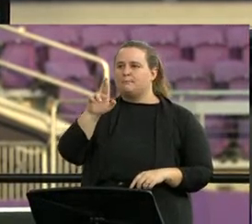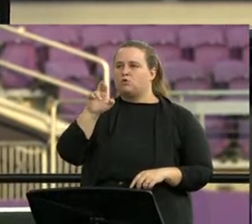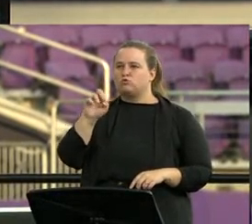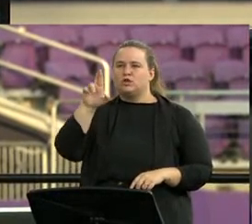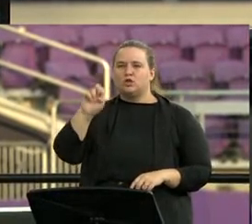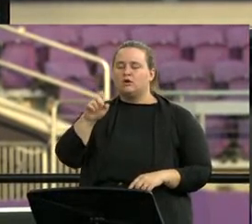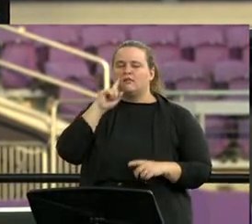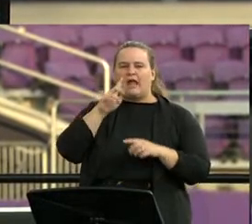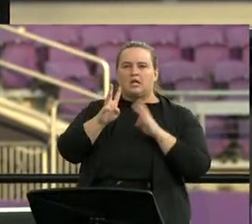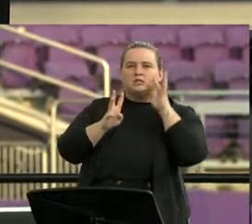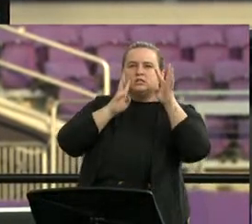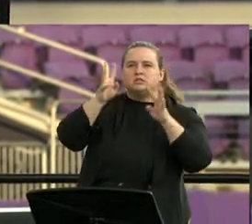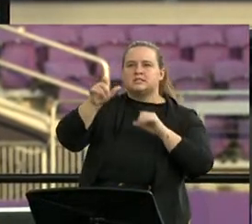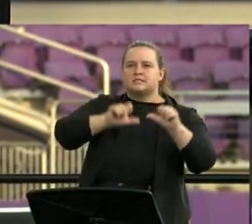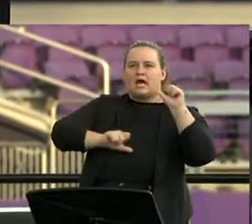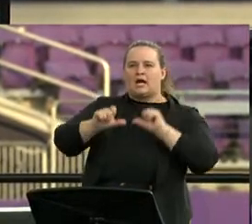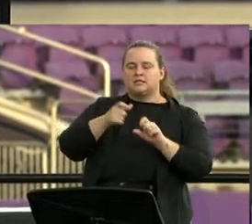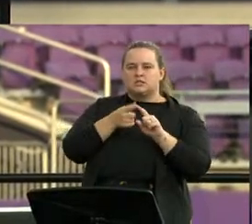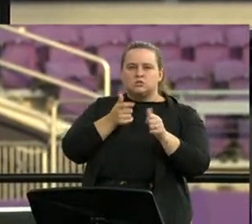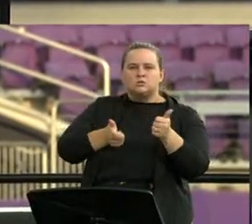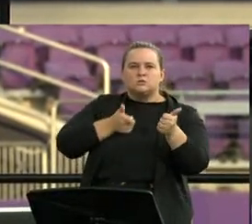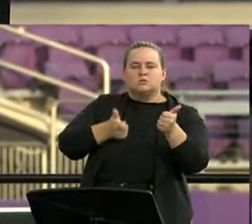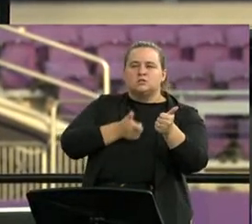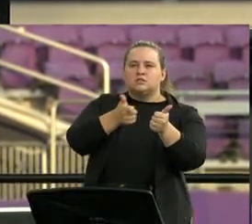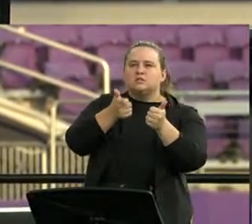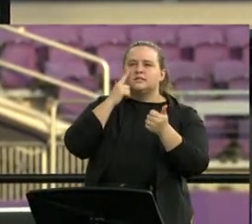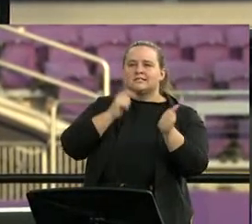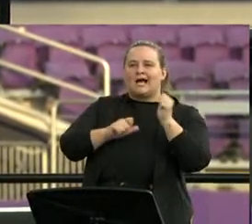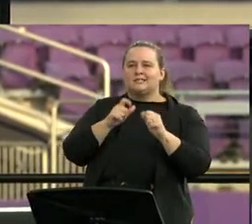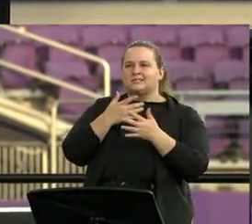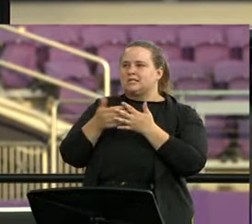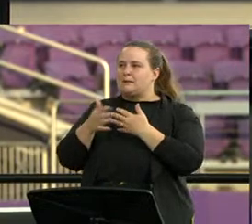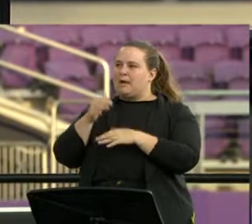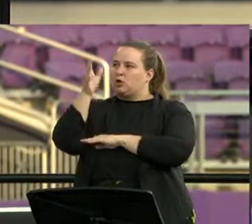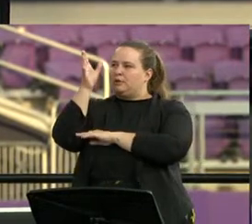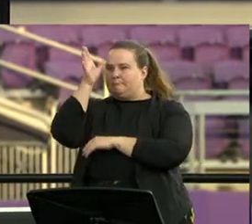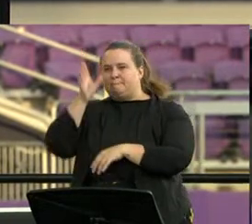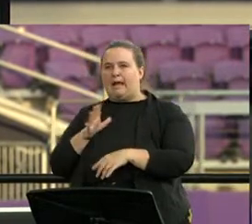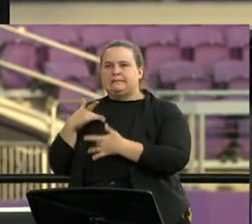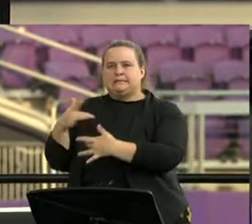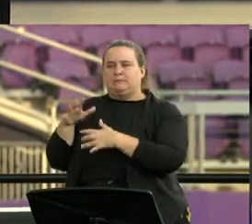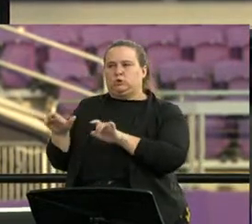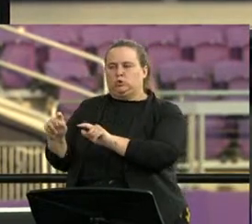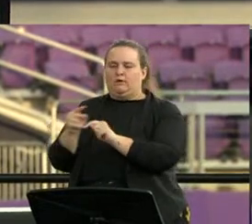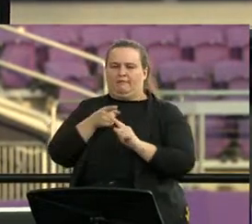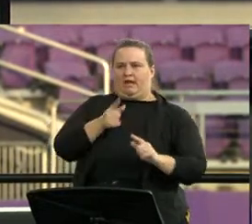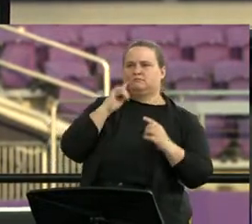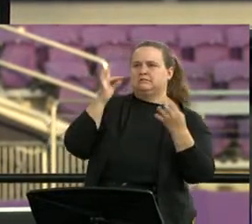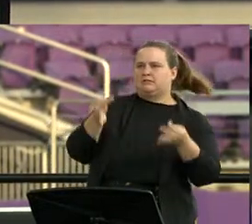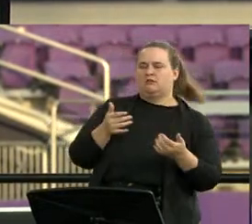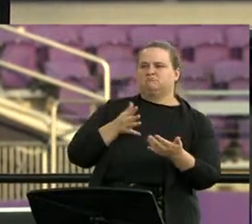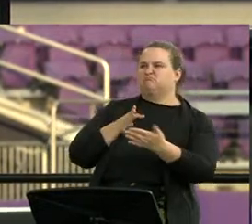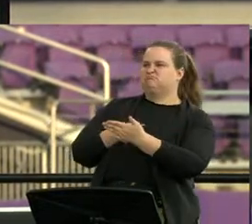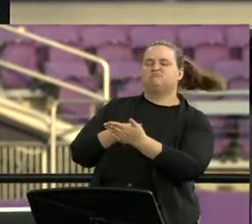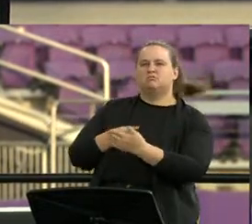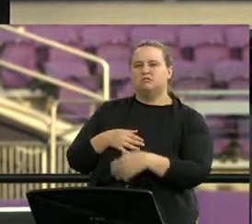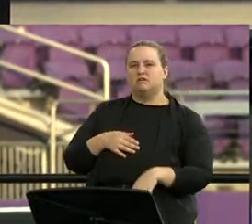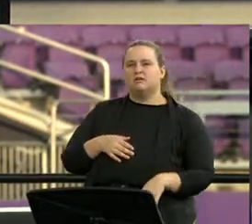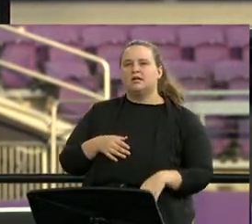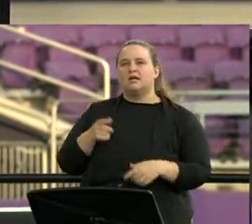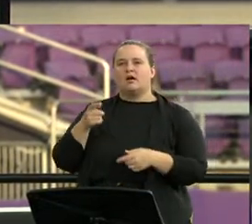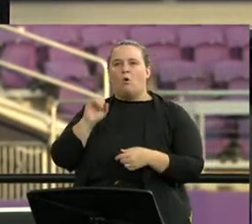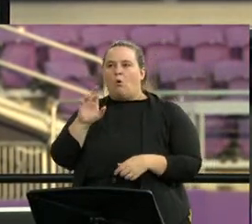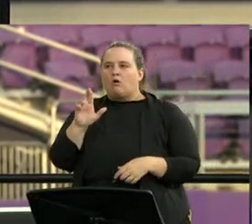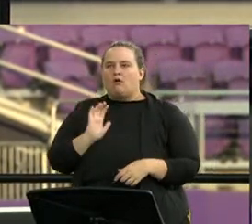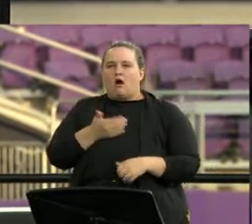revolutionizing science in their dauntless pursuits through an otherwise male-dominated field, to this country's founding fathers permanently